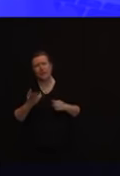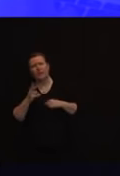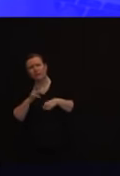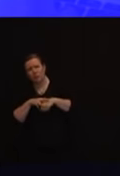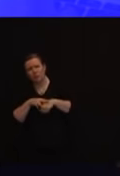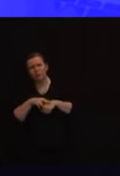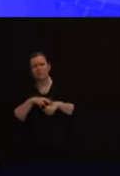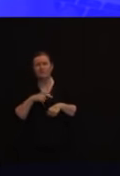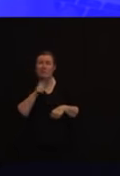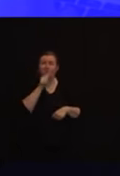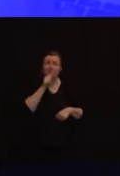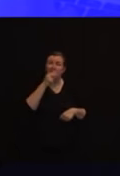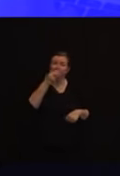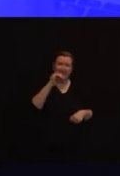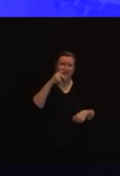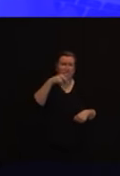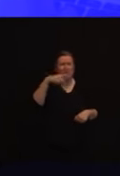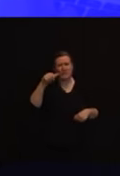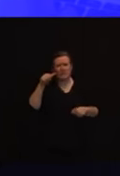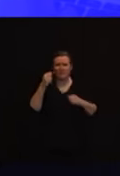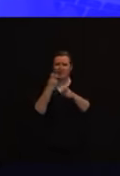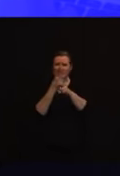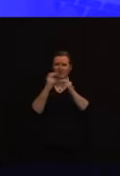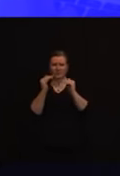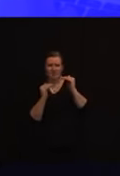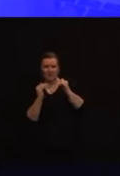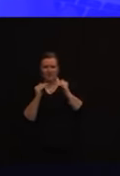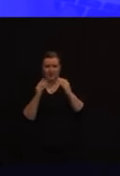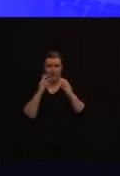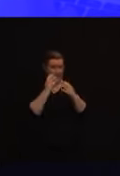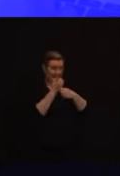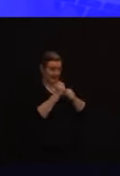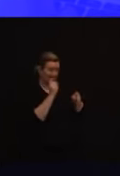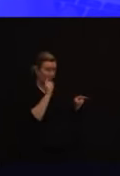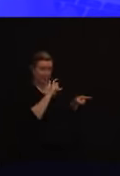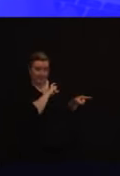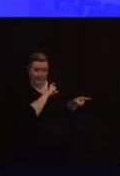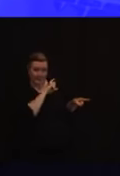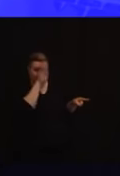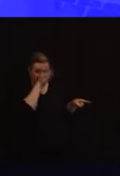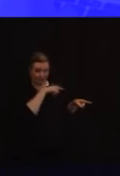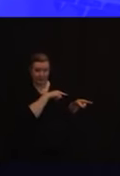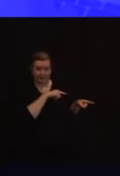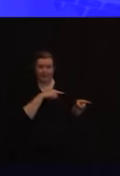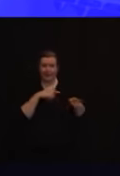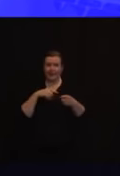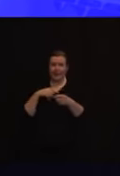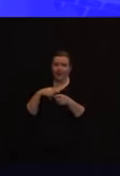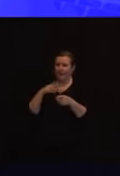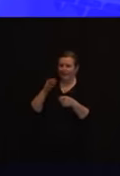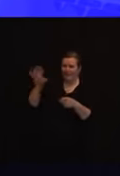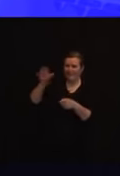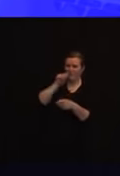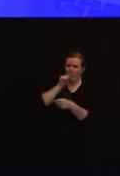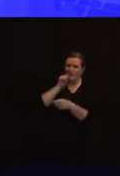is, again, it's that balance of public safety and public health. But I think with technology we could